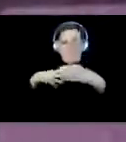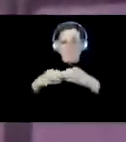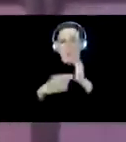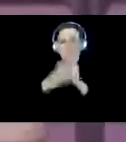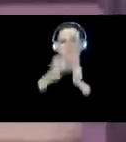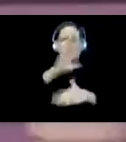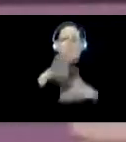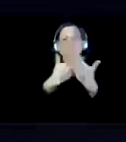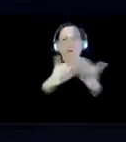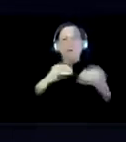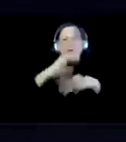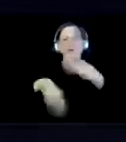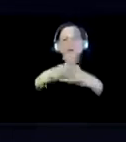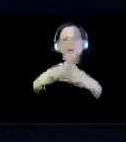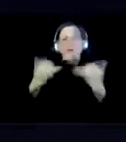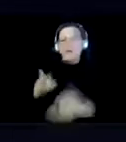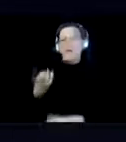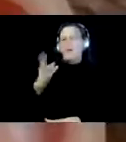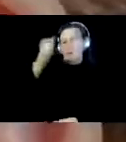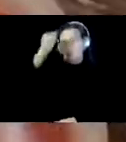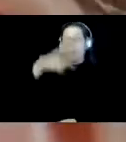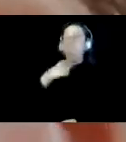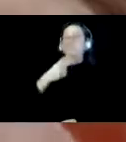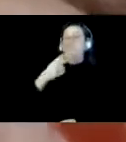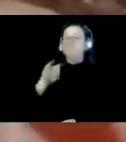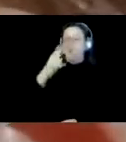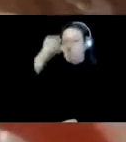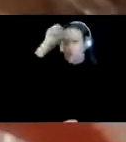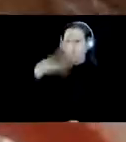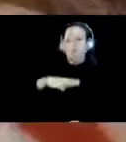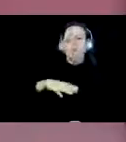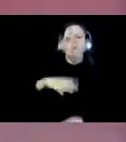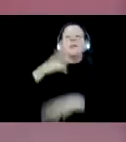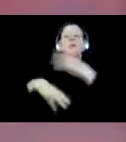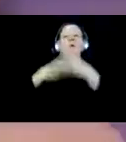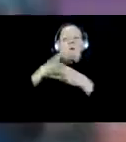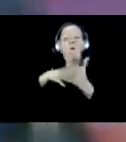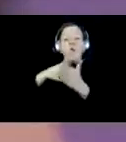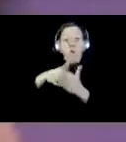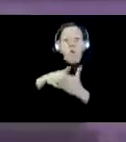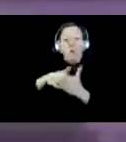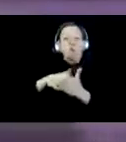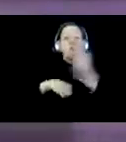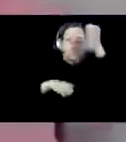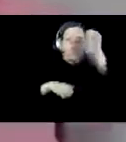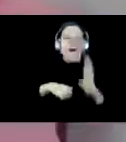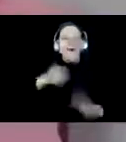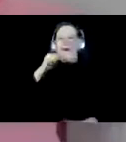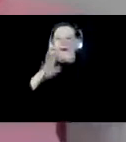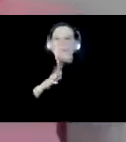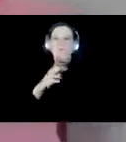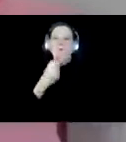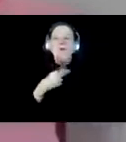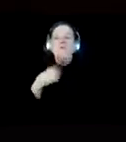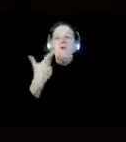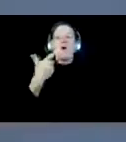everyday objects, every possession is an extension of the self. My world is fragile. One gesture away from losing all access to sustaining